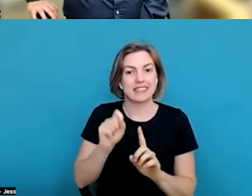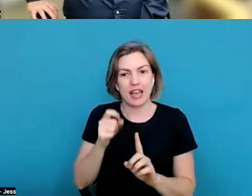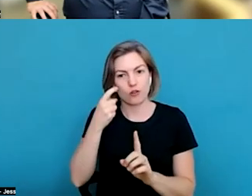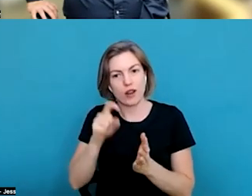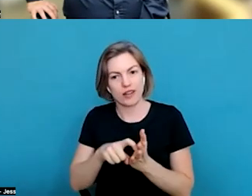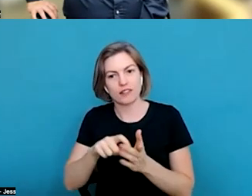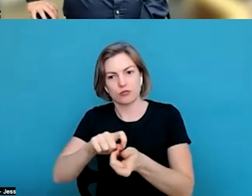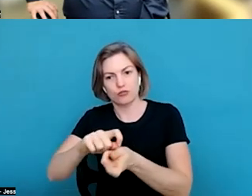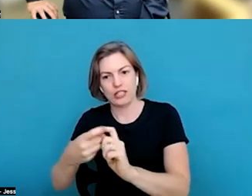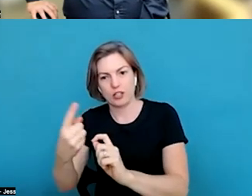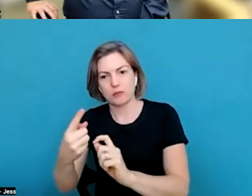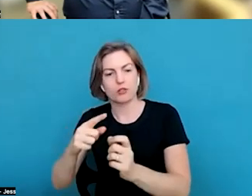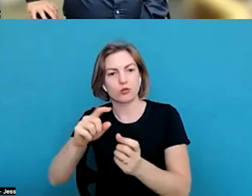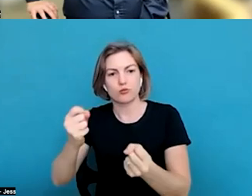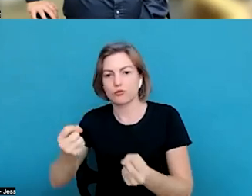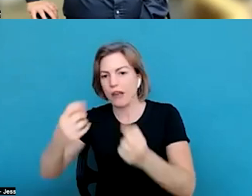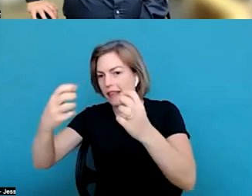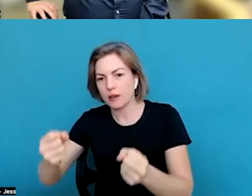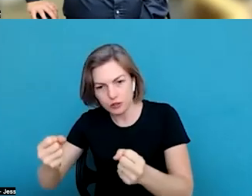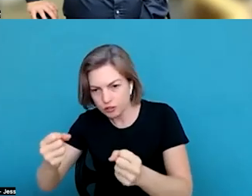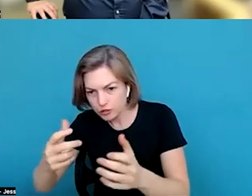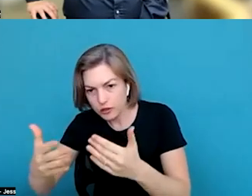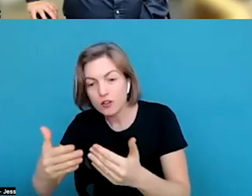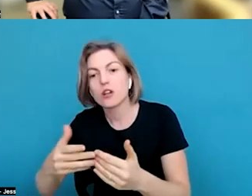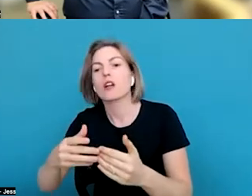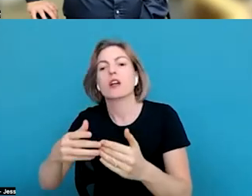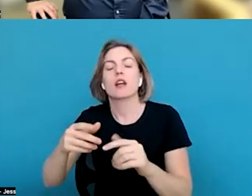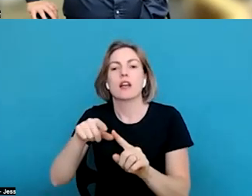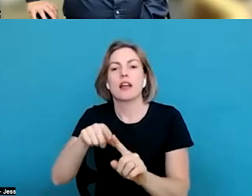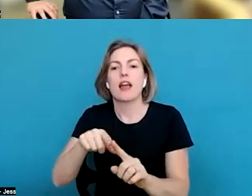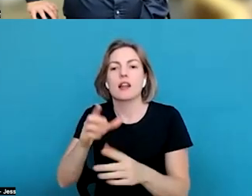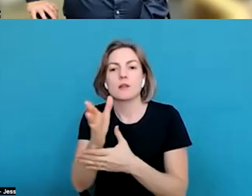change something to sign language and stuff, and it's part of this